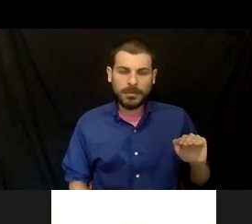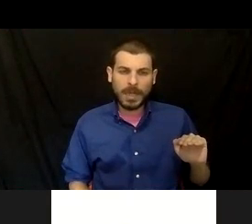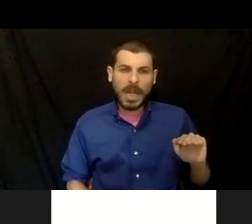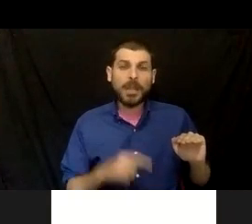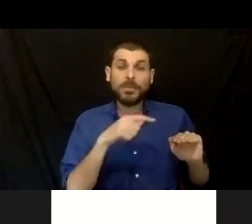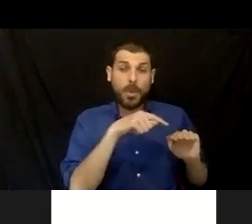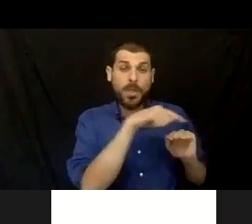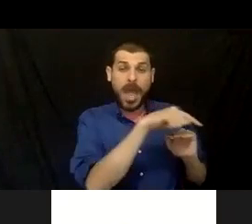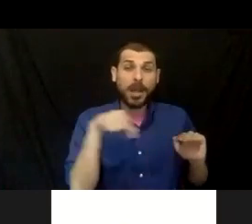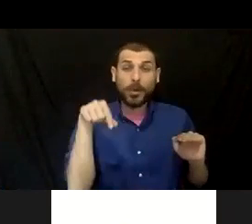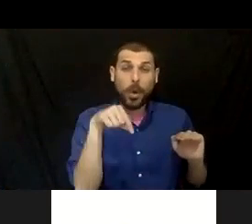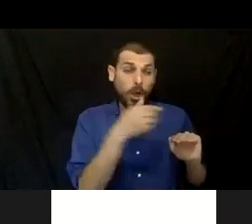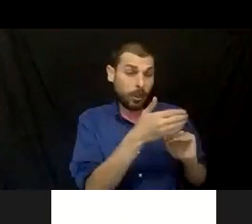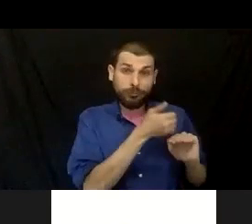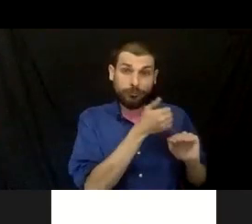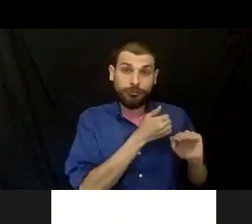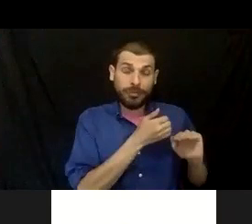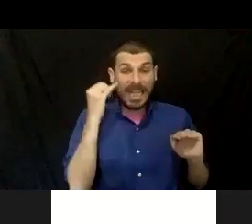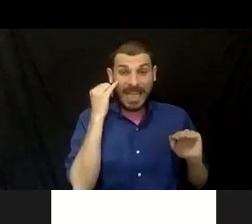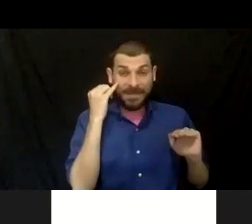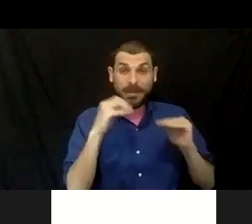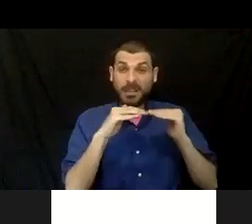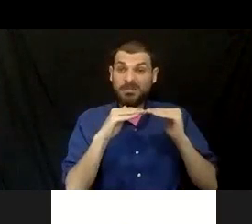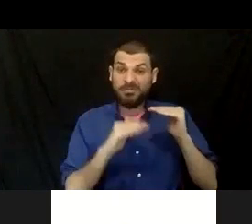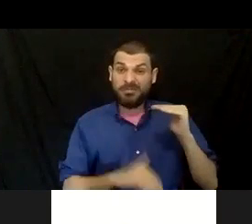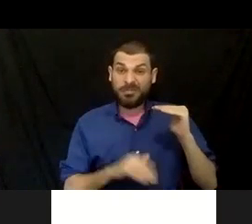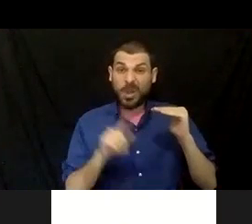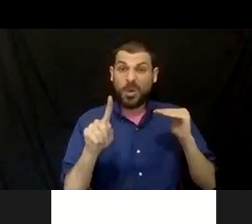quarter, or excuse me, that base year.